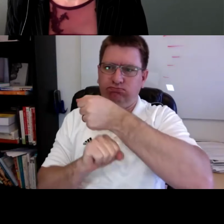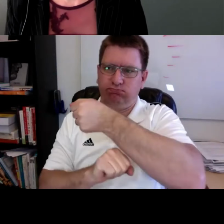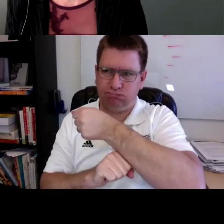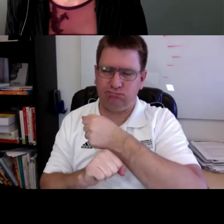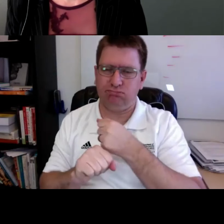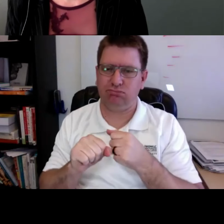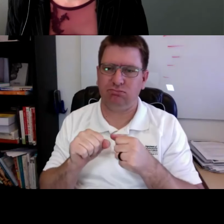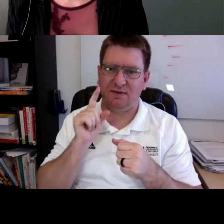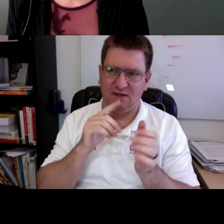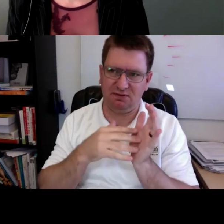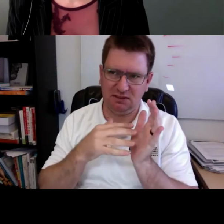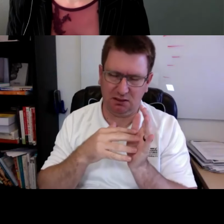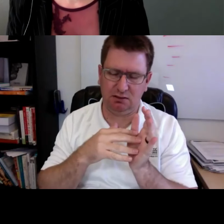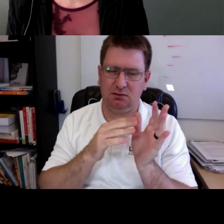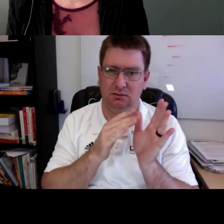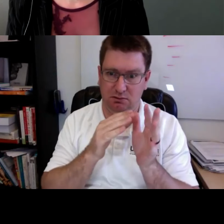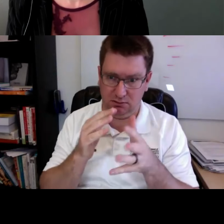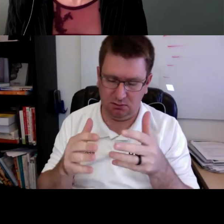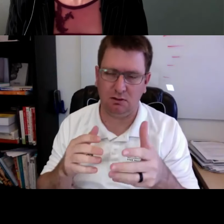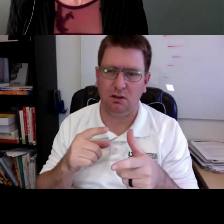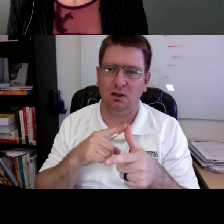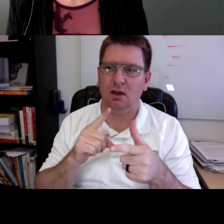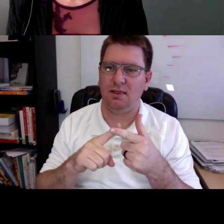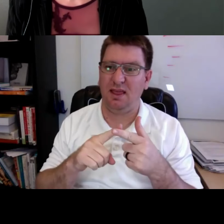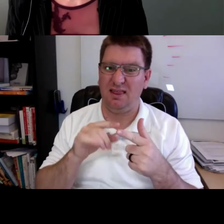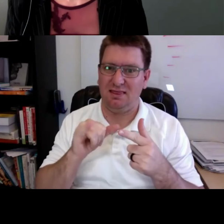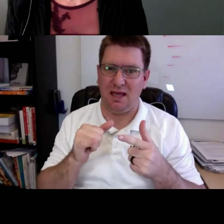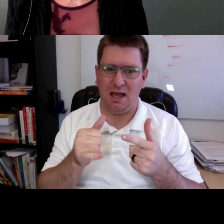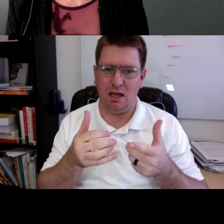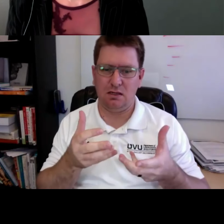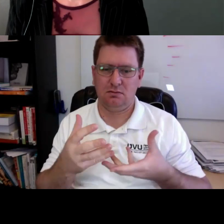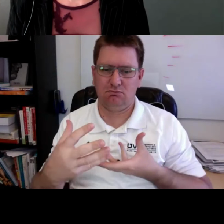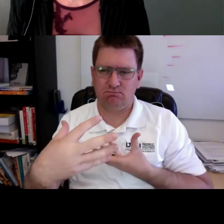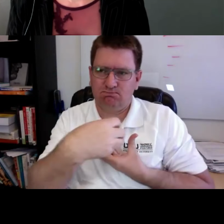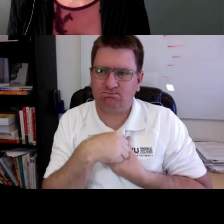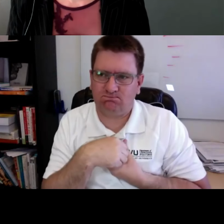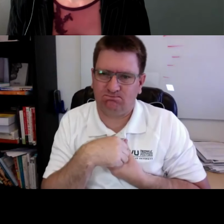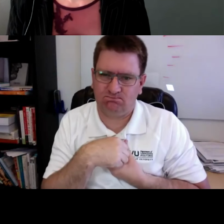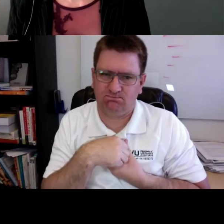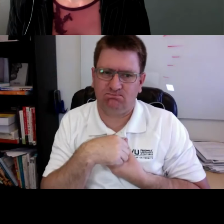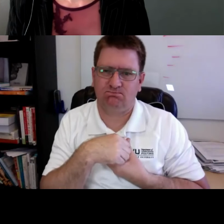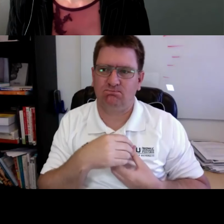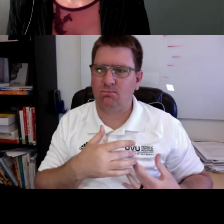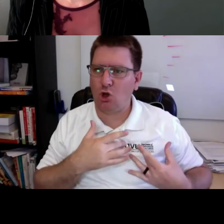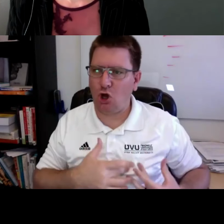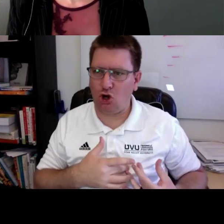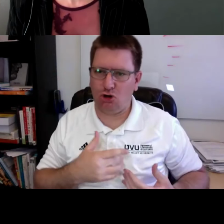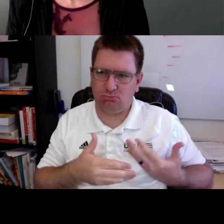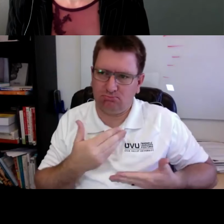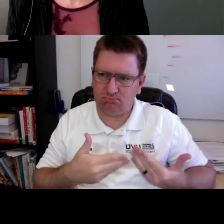we intentionally set ourselves up with this foundation of deaf studies. And then